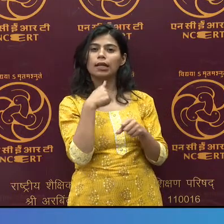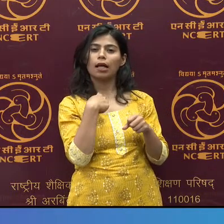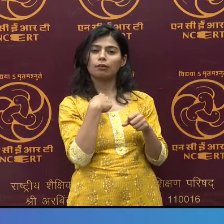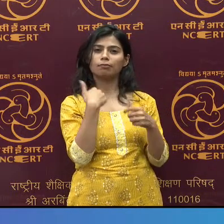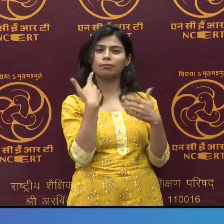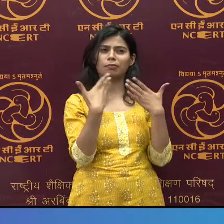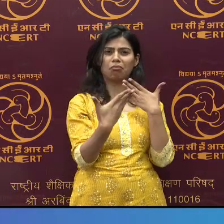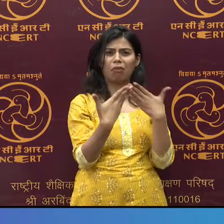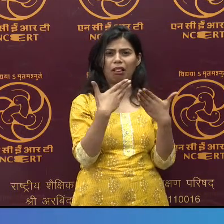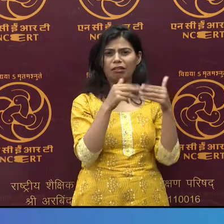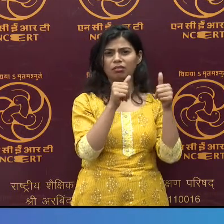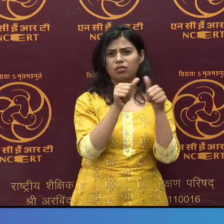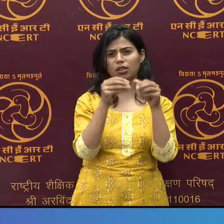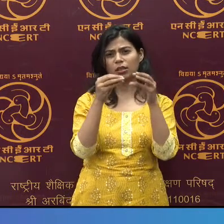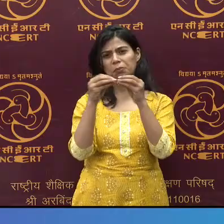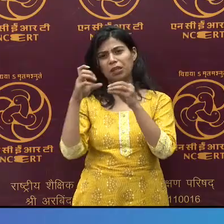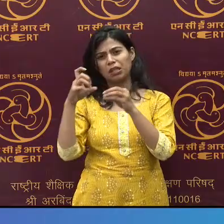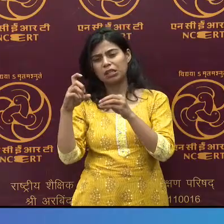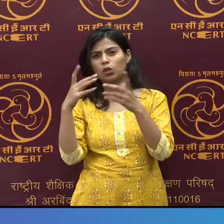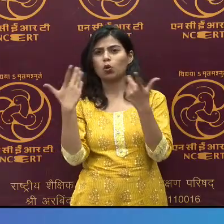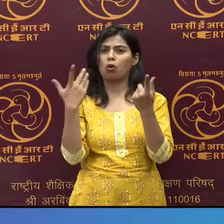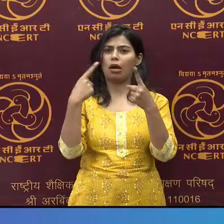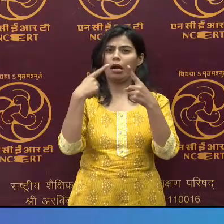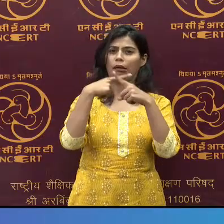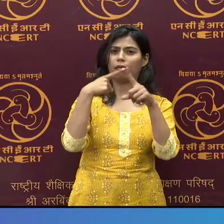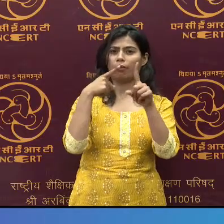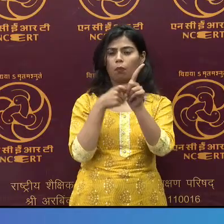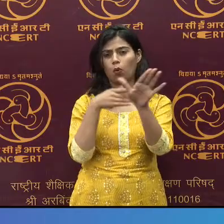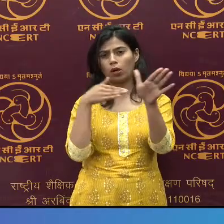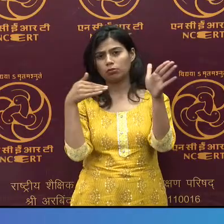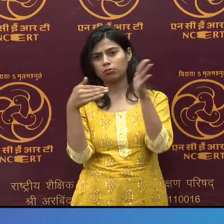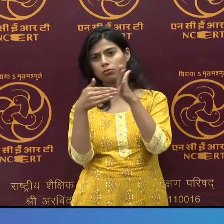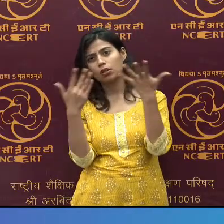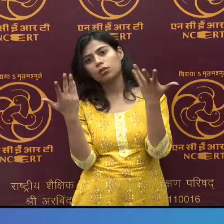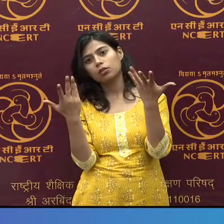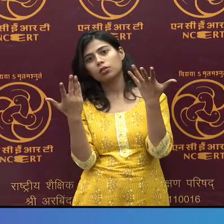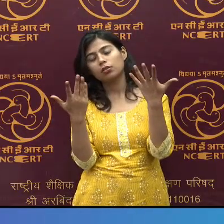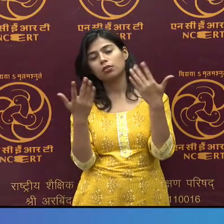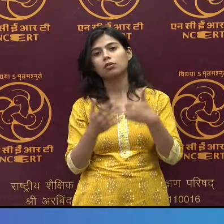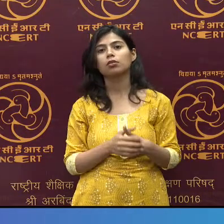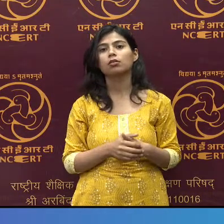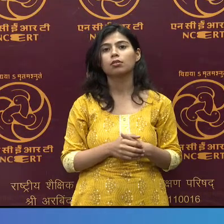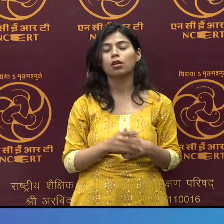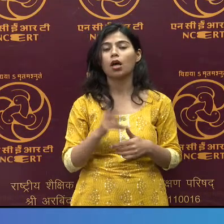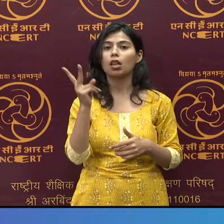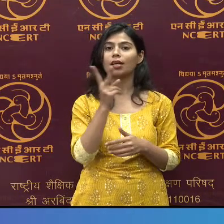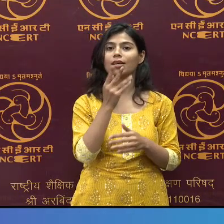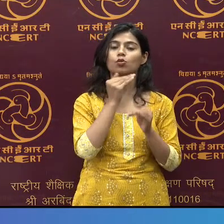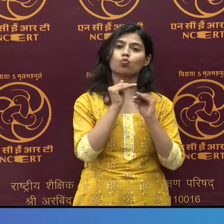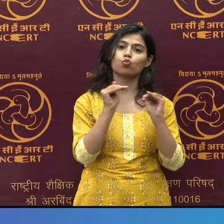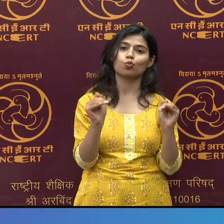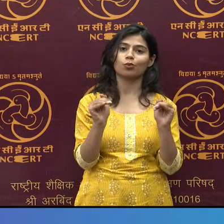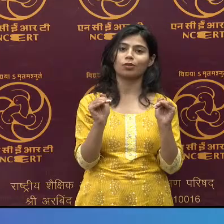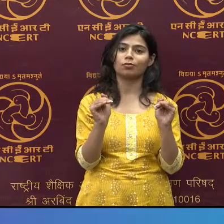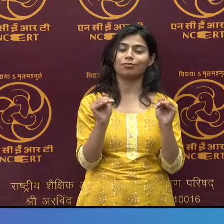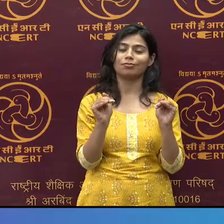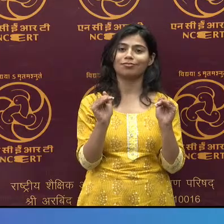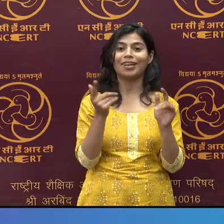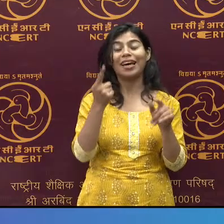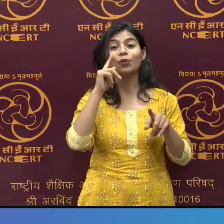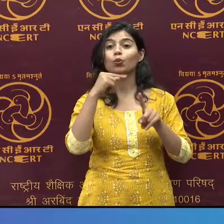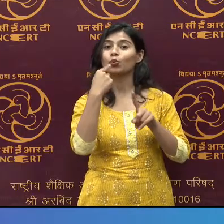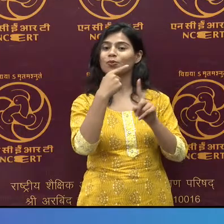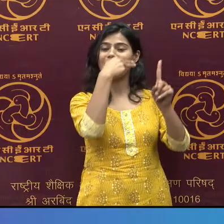either ABC or XYZ. So we will write ABC or XYZ, a student, class